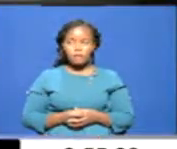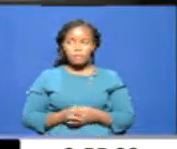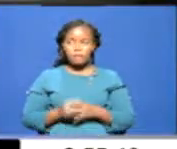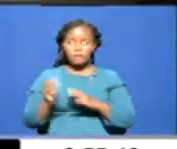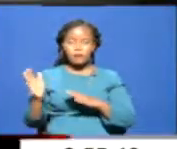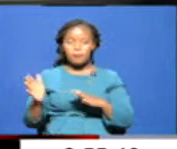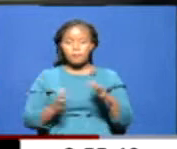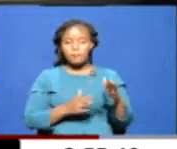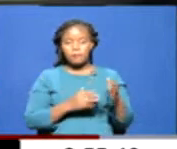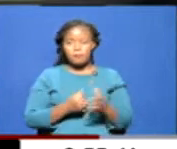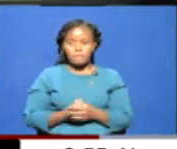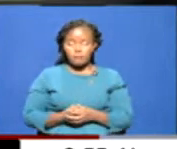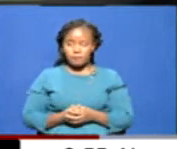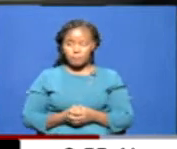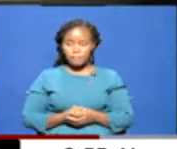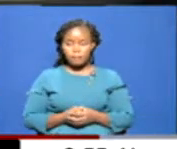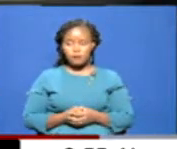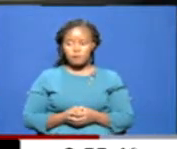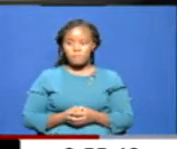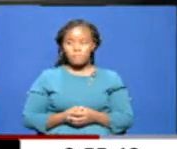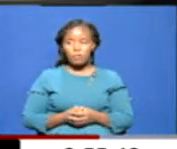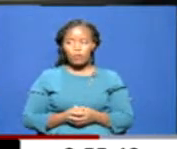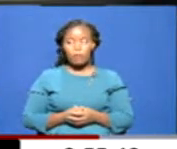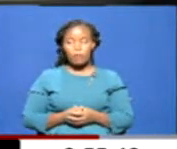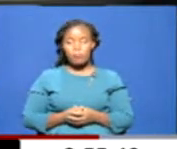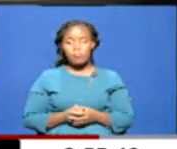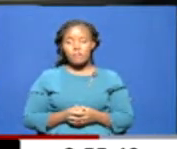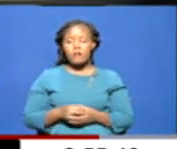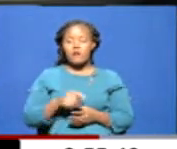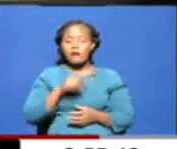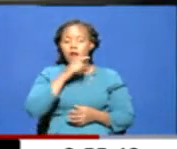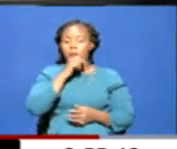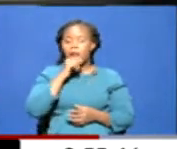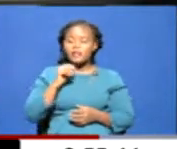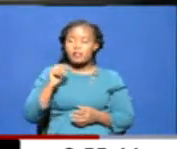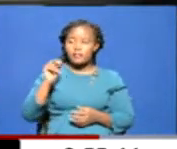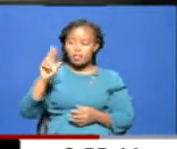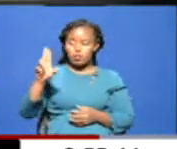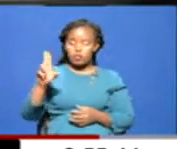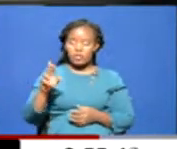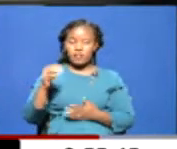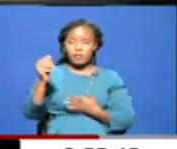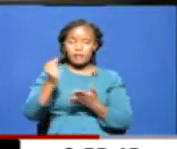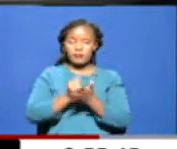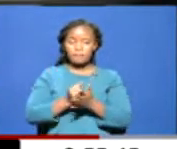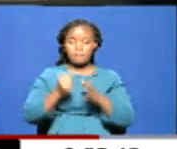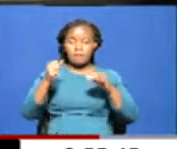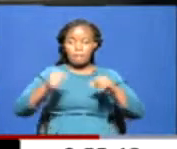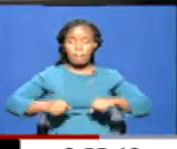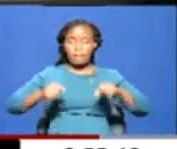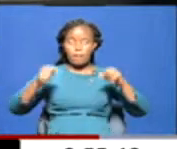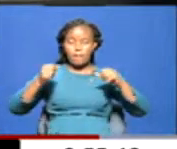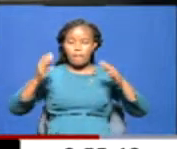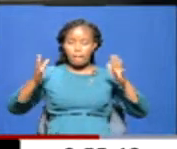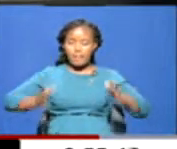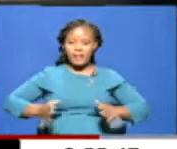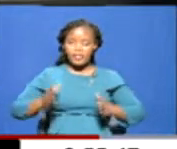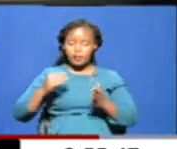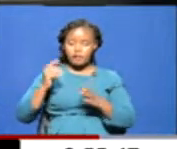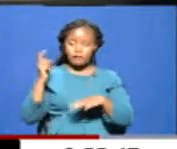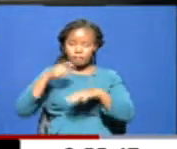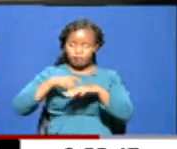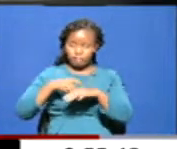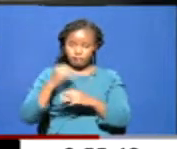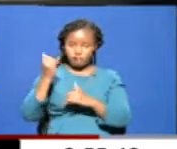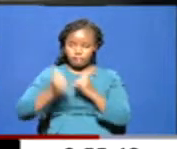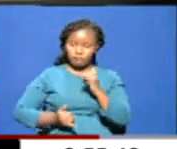Internationally, Ralf Rangnick has been appointed Manchester United interim manager until the end of the season. The 63-year-old contract